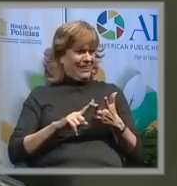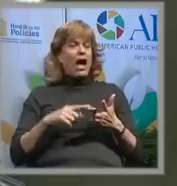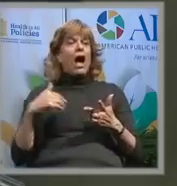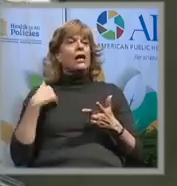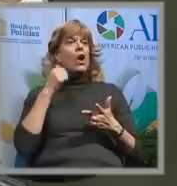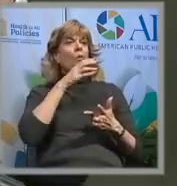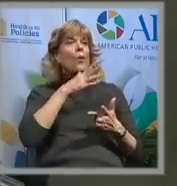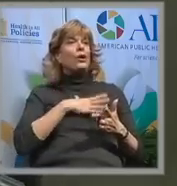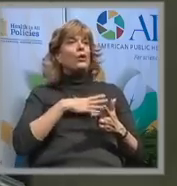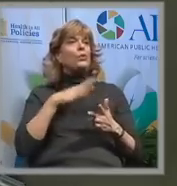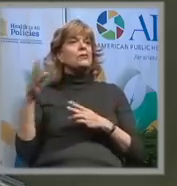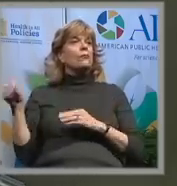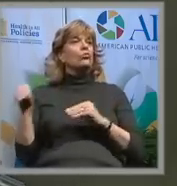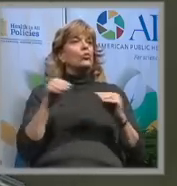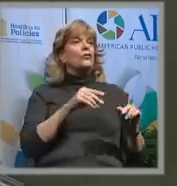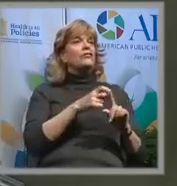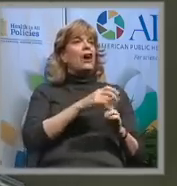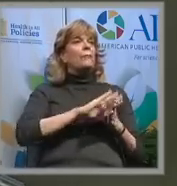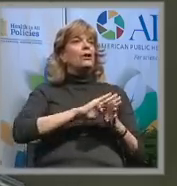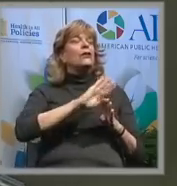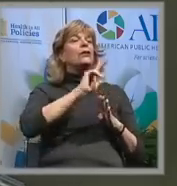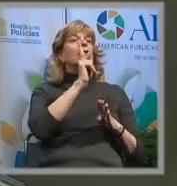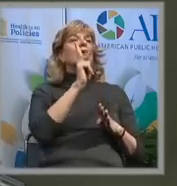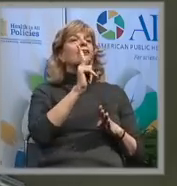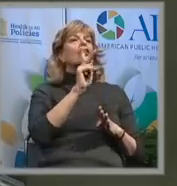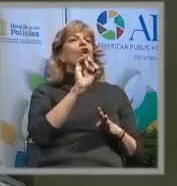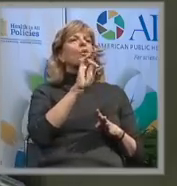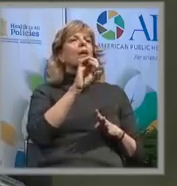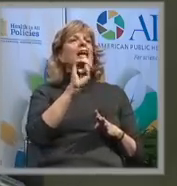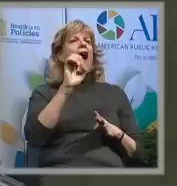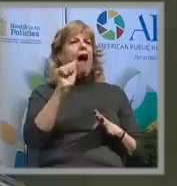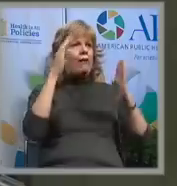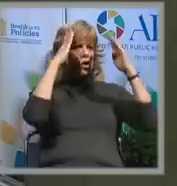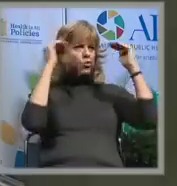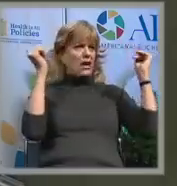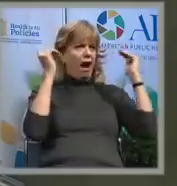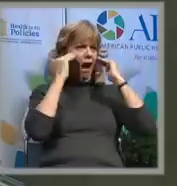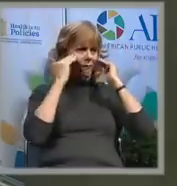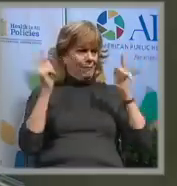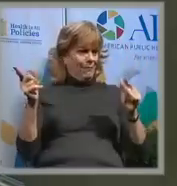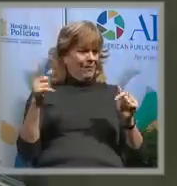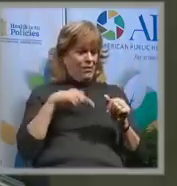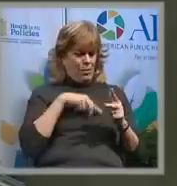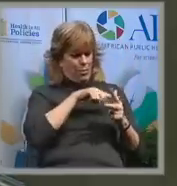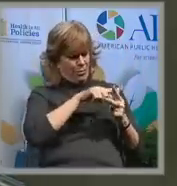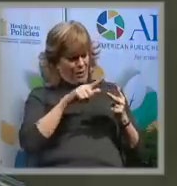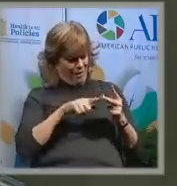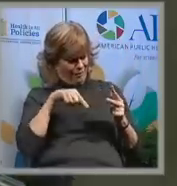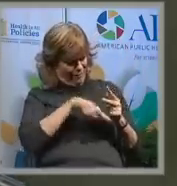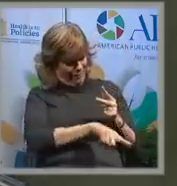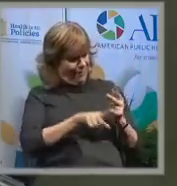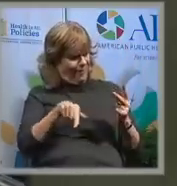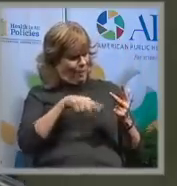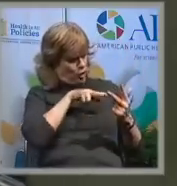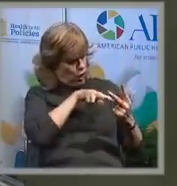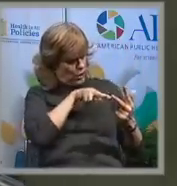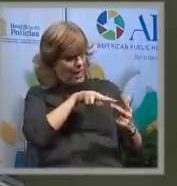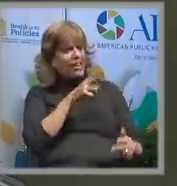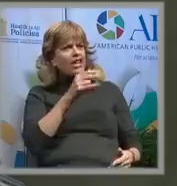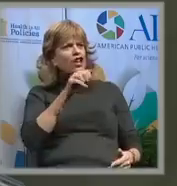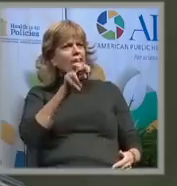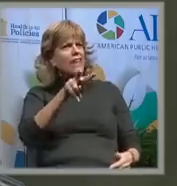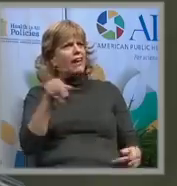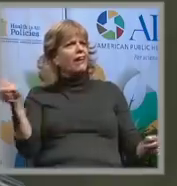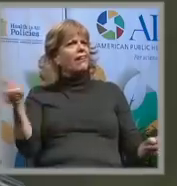from Korea. And they're looking at the HIV virus because this guy in his lab, with these students of all races, men and women, has been able to